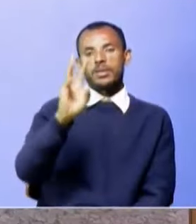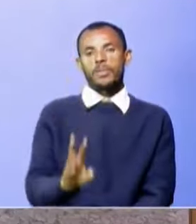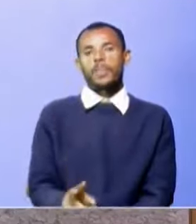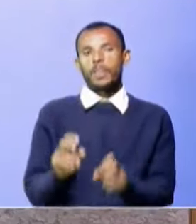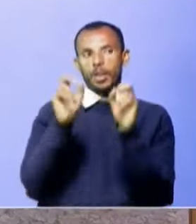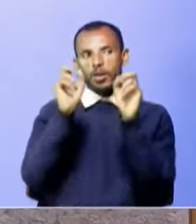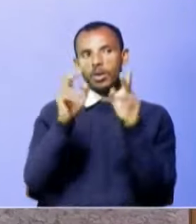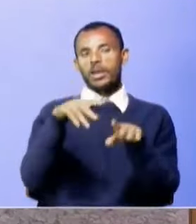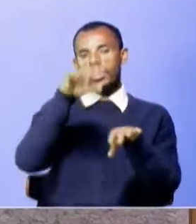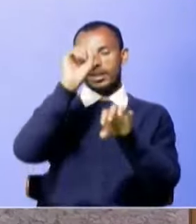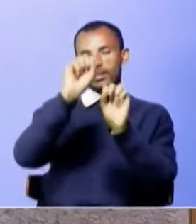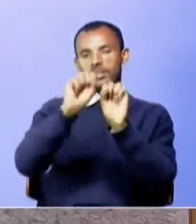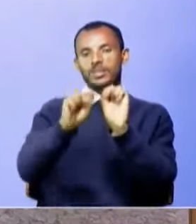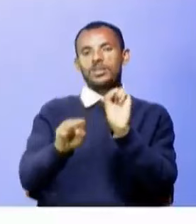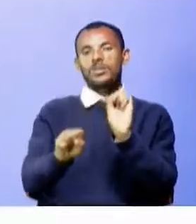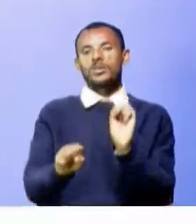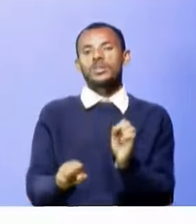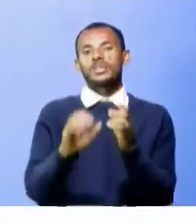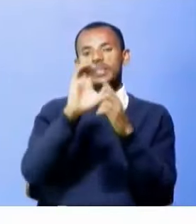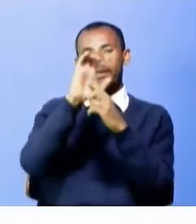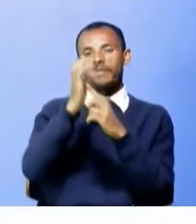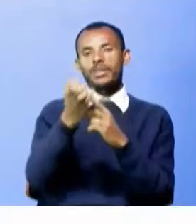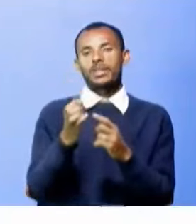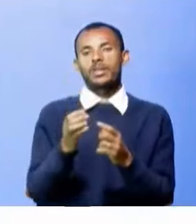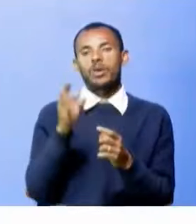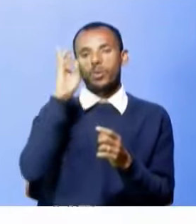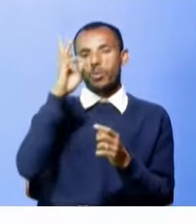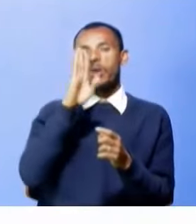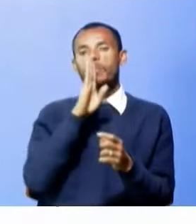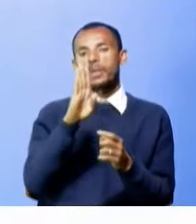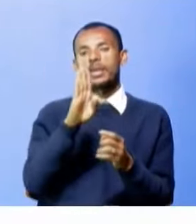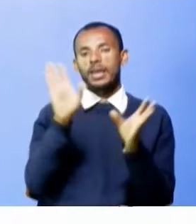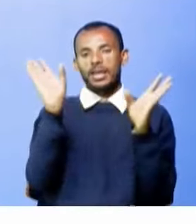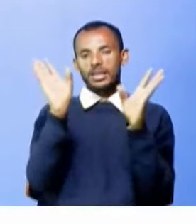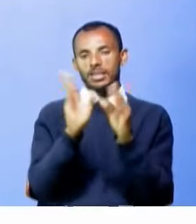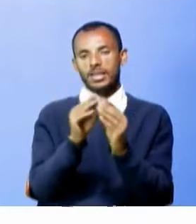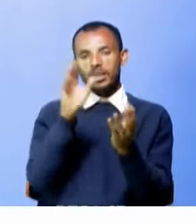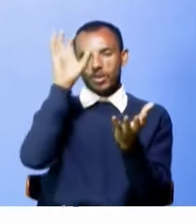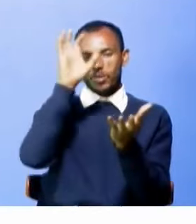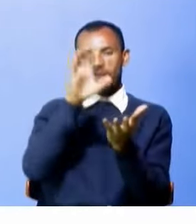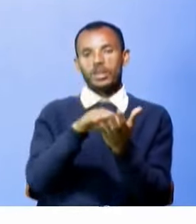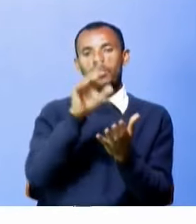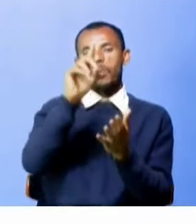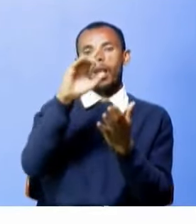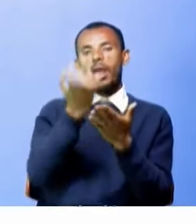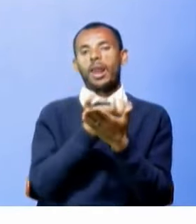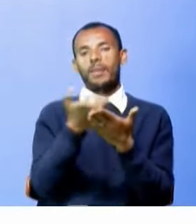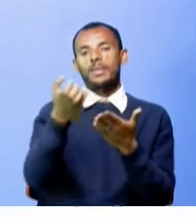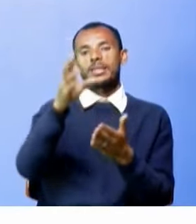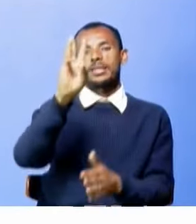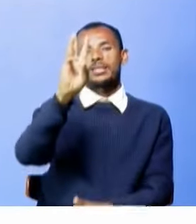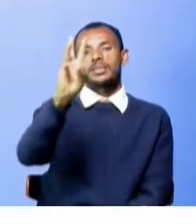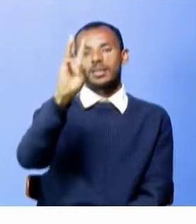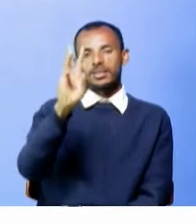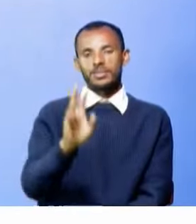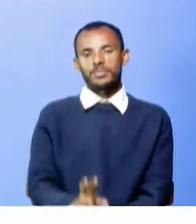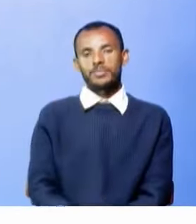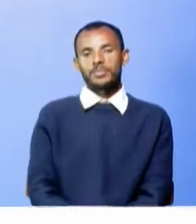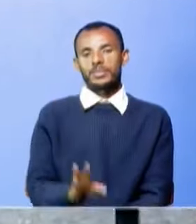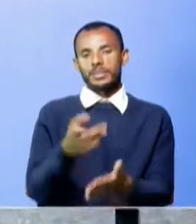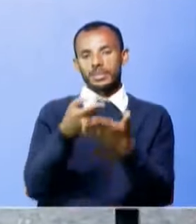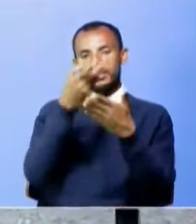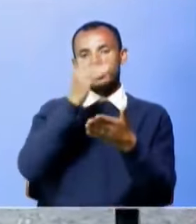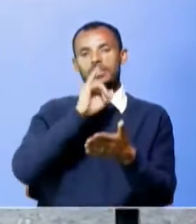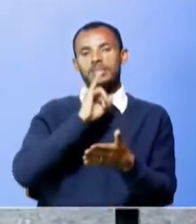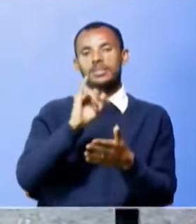Okay? So the event will be a set containing one element, which is 6. Okay? So this